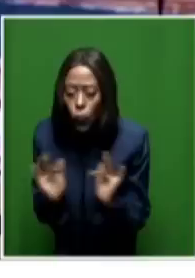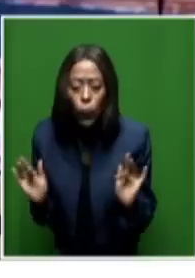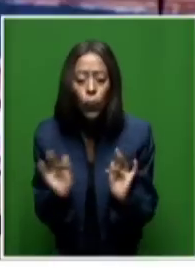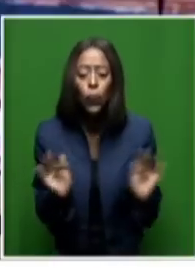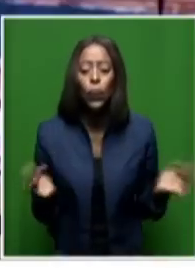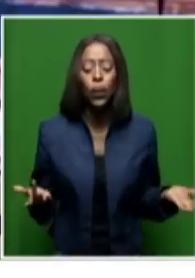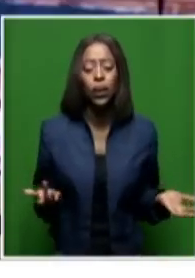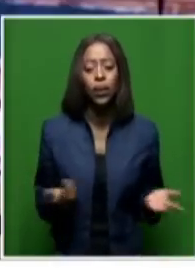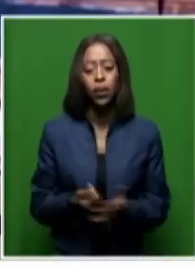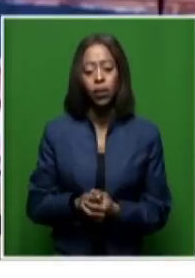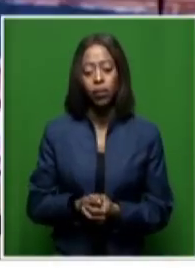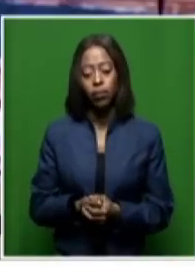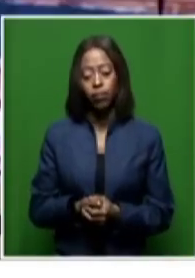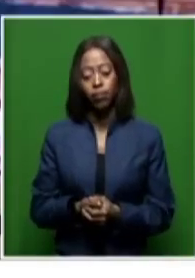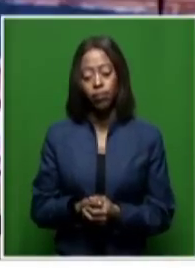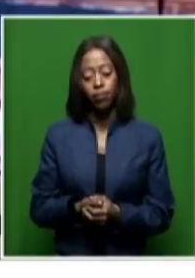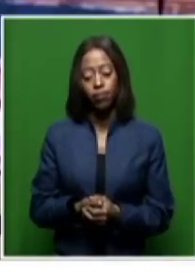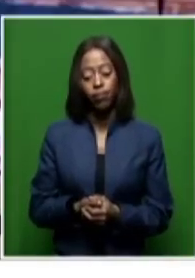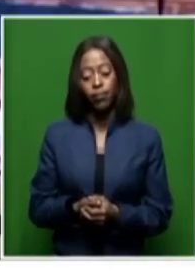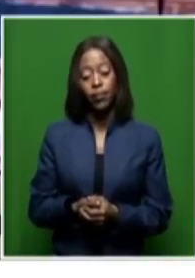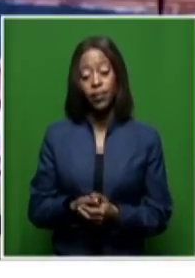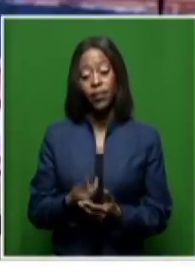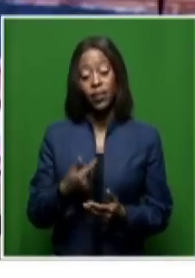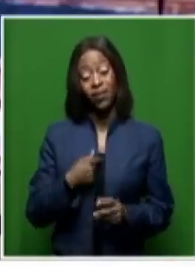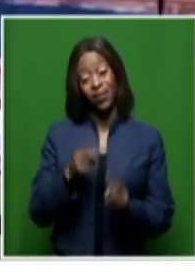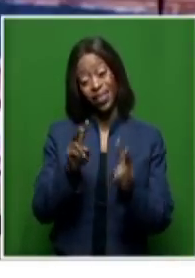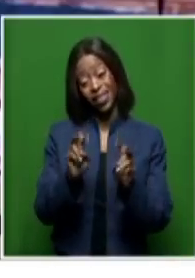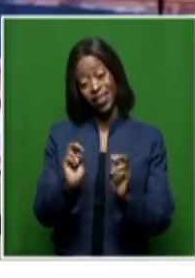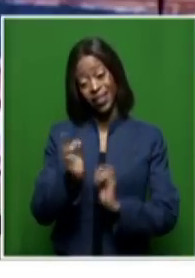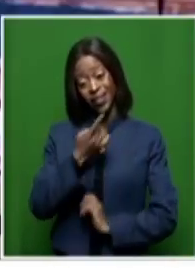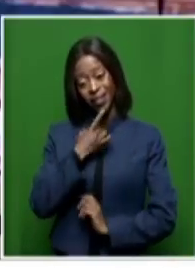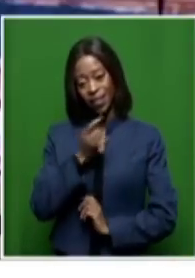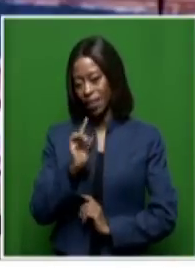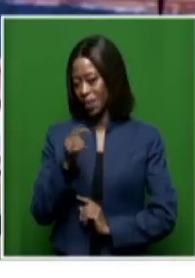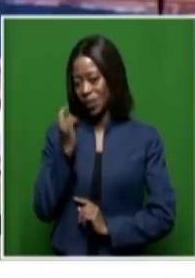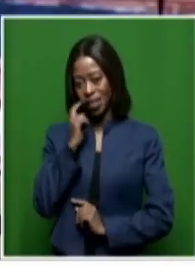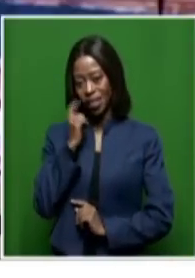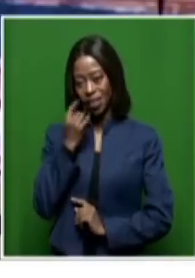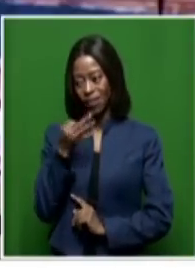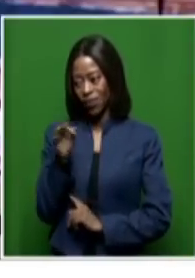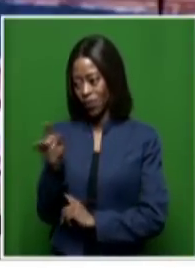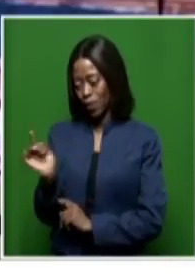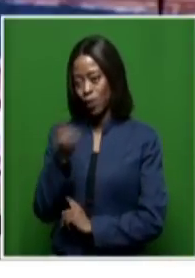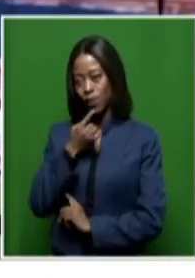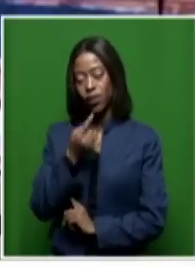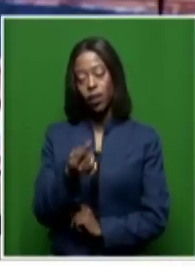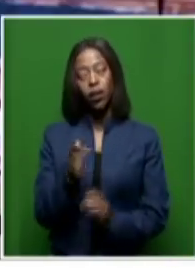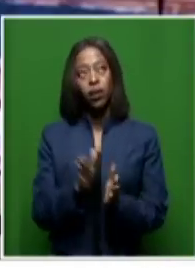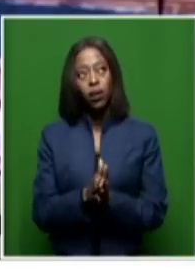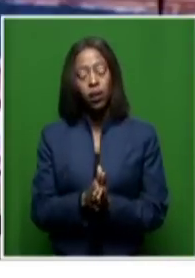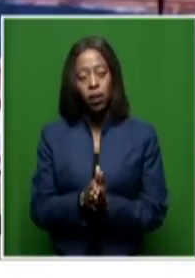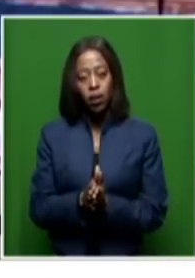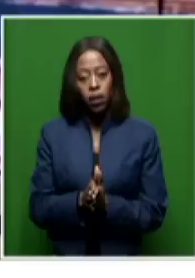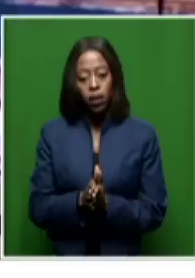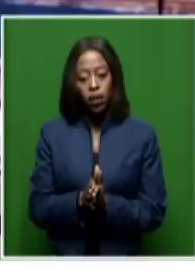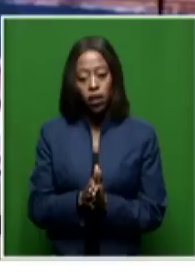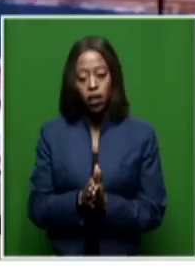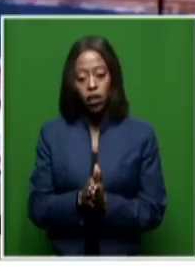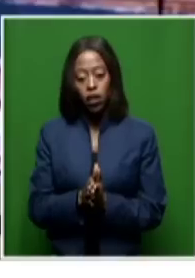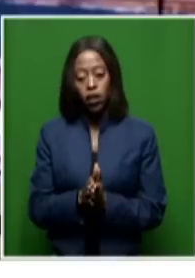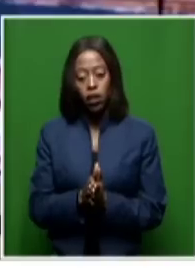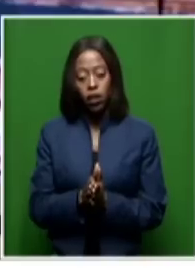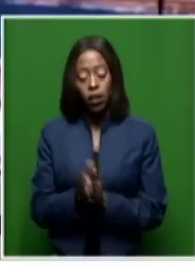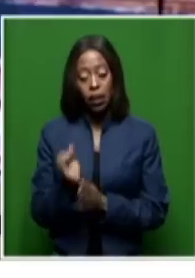So, see, Minister, my consternation with that is it cannot be easy for you to say that